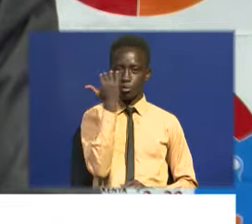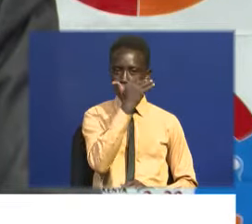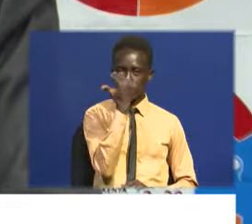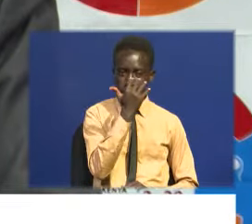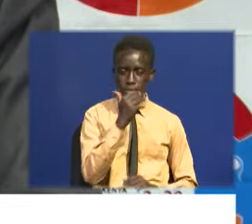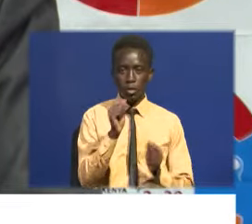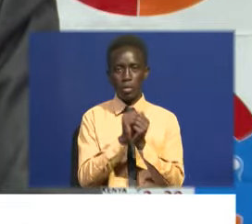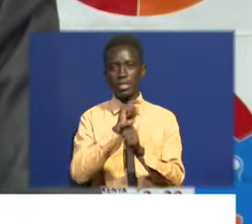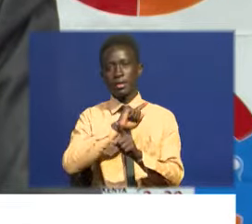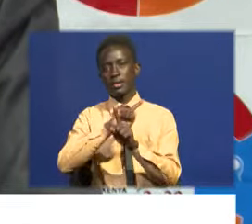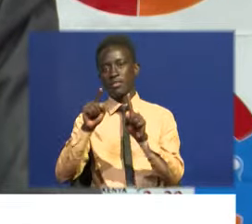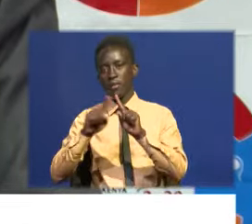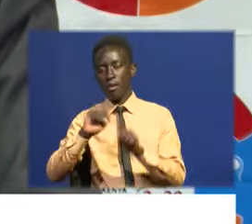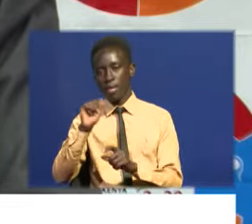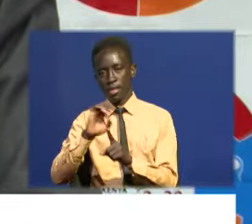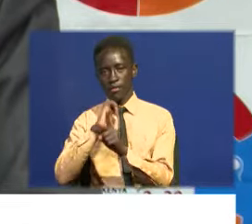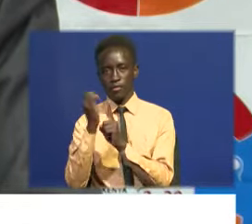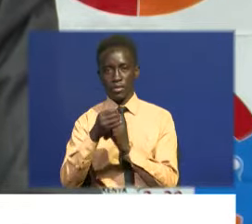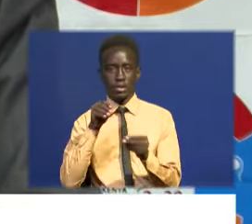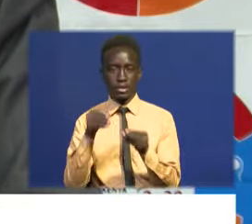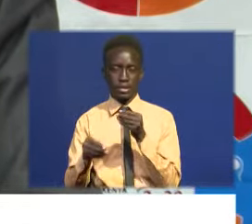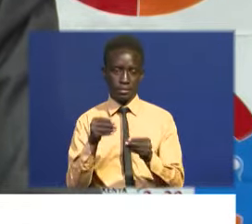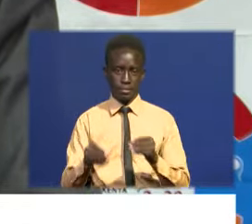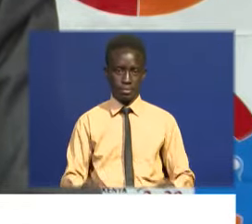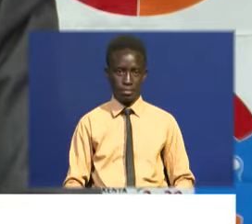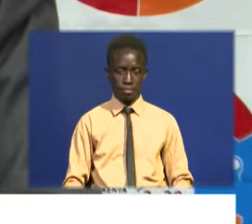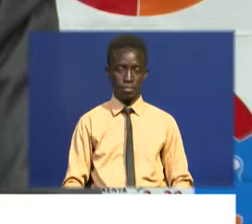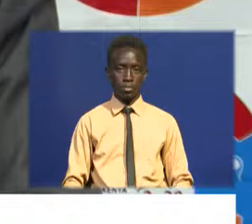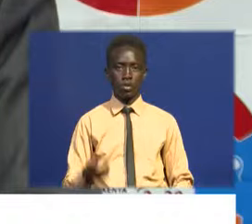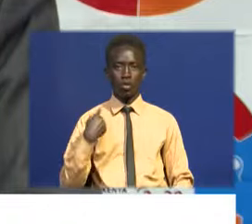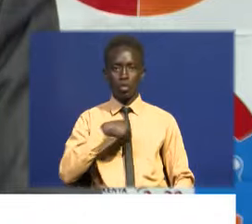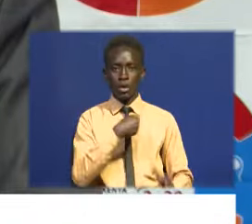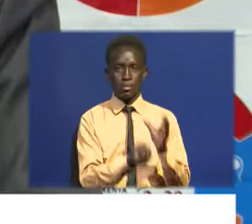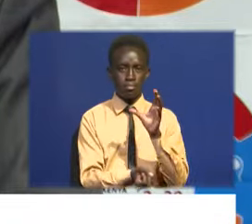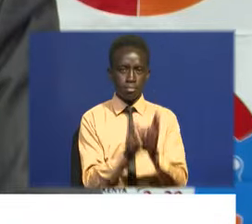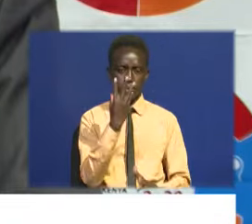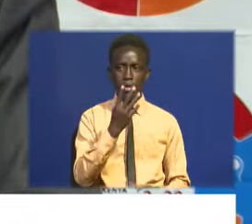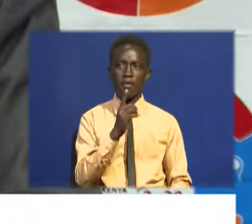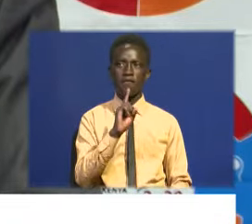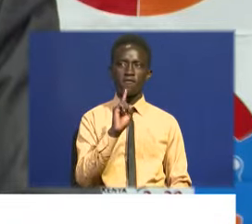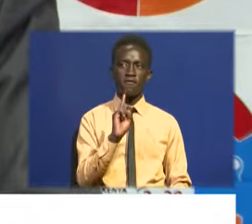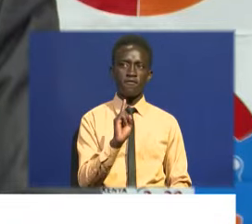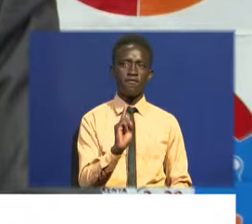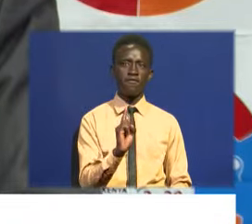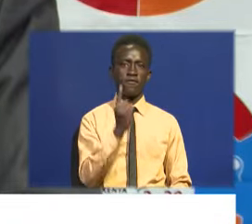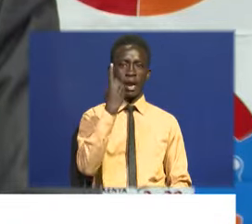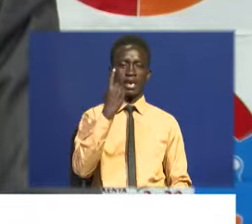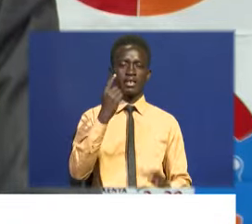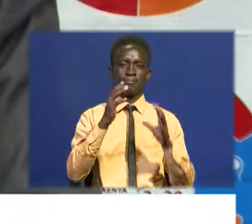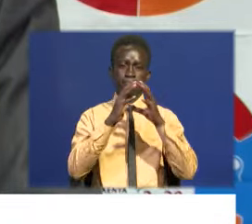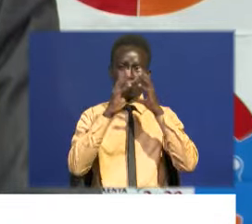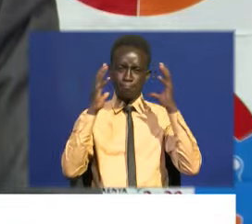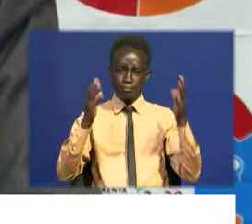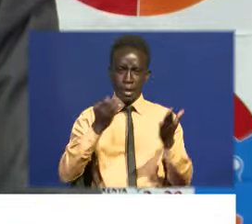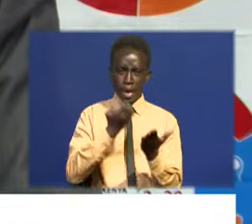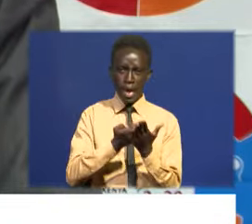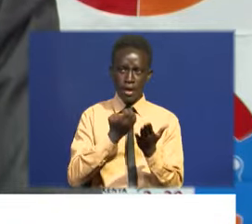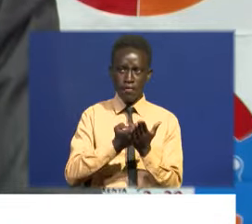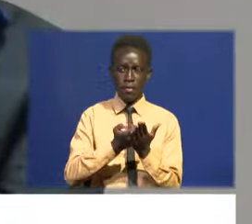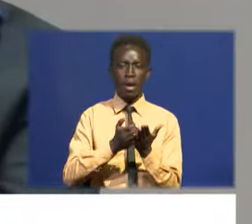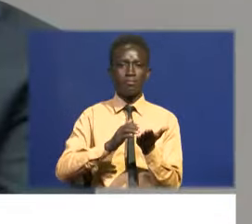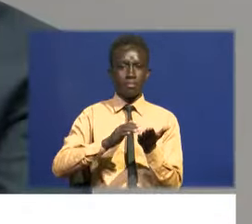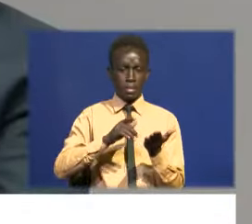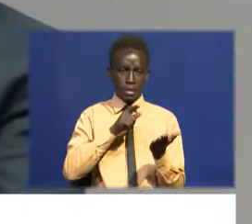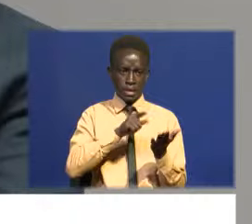at the county health facilities. We've generated the first four major evidence-based research report in the